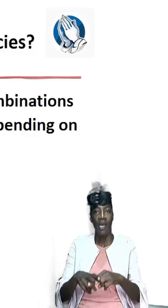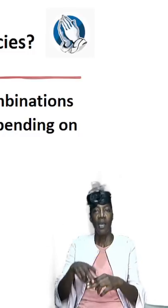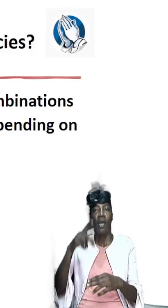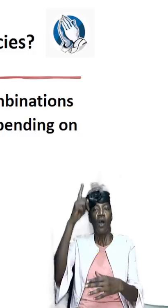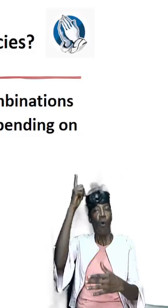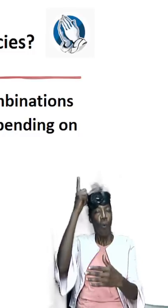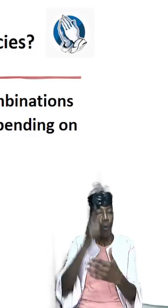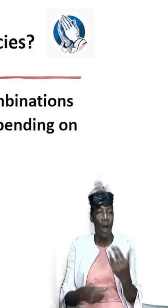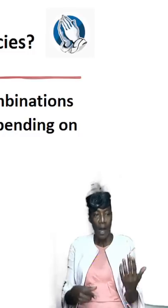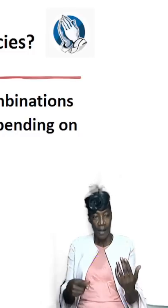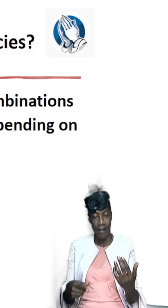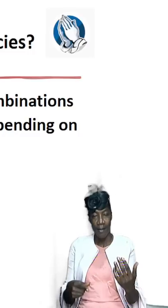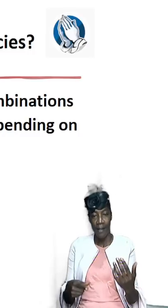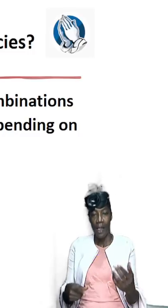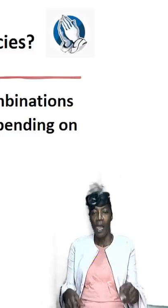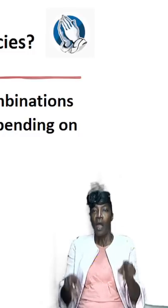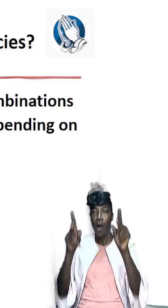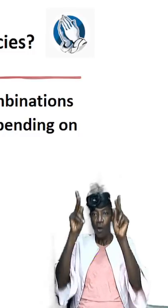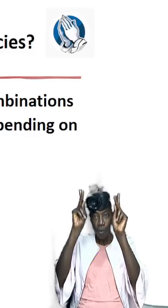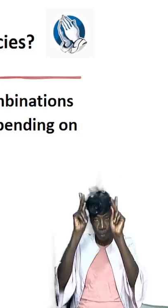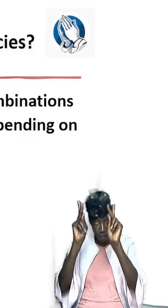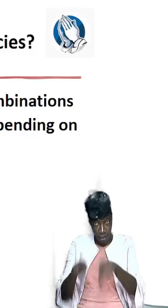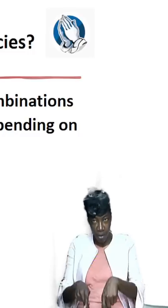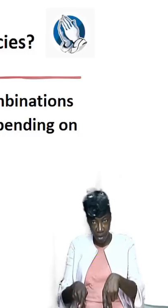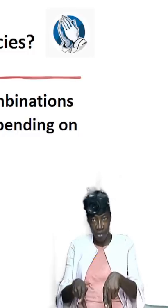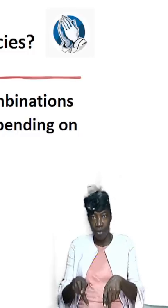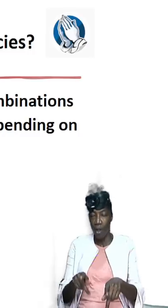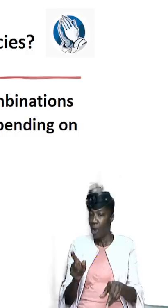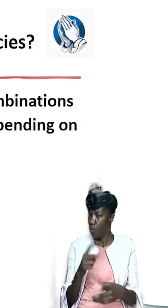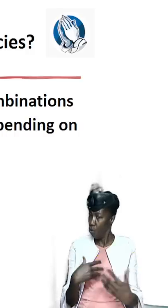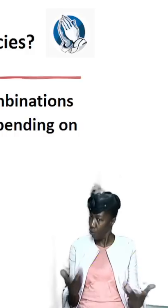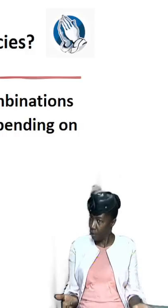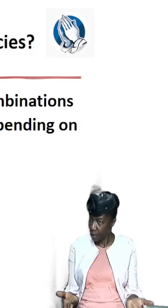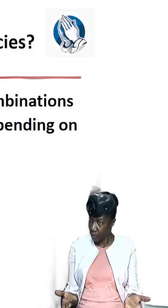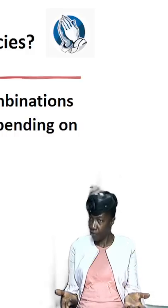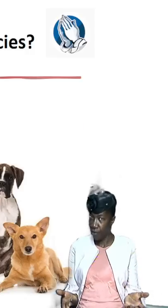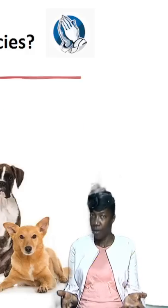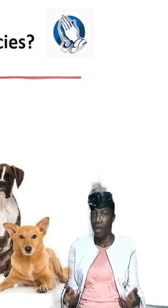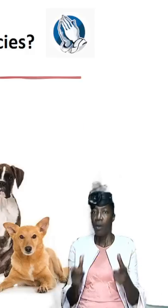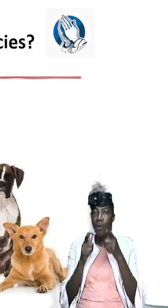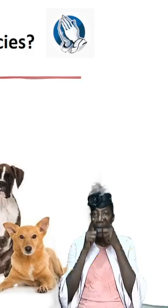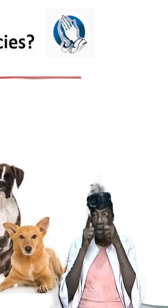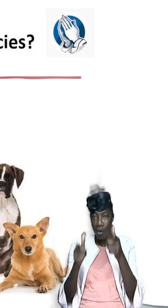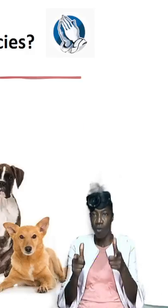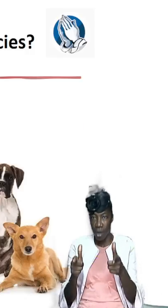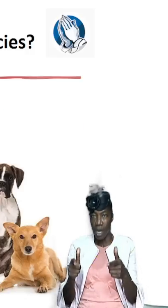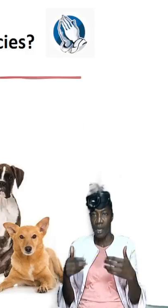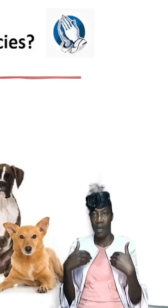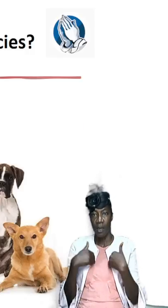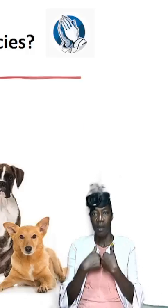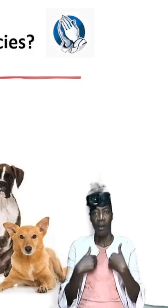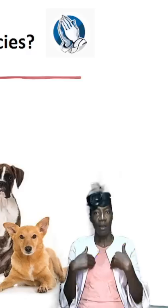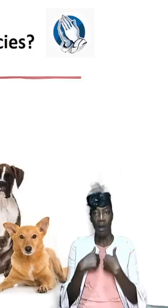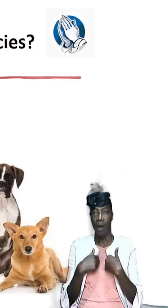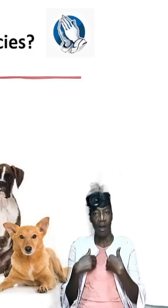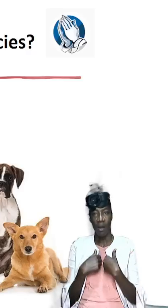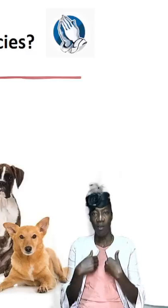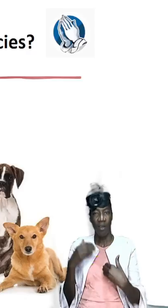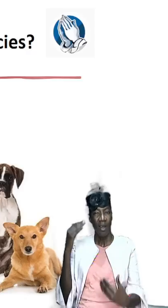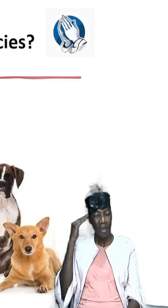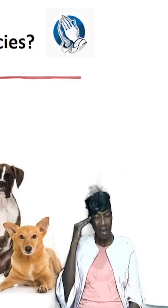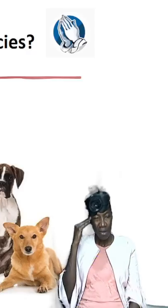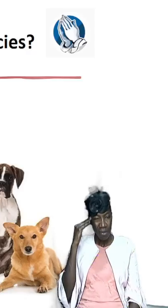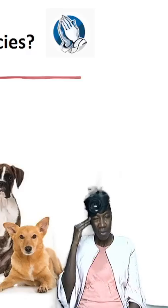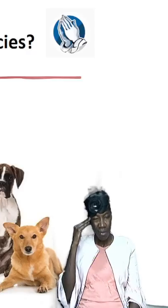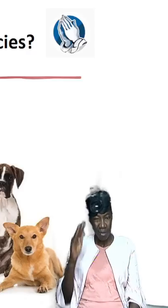which mate with which. And that is important. So that's why when you look at, for example, dogs, you know that all of